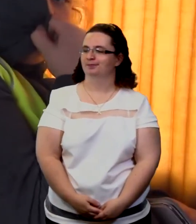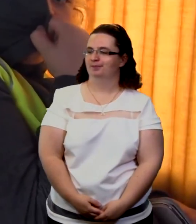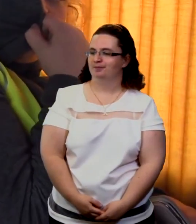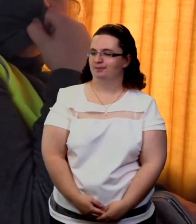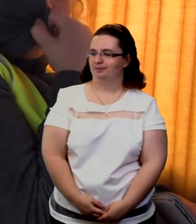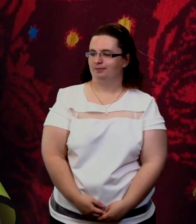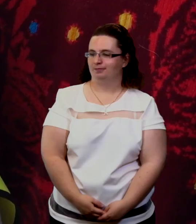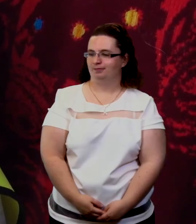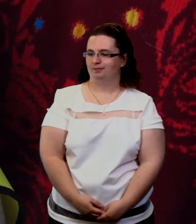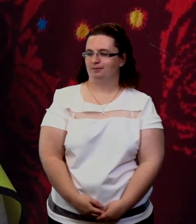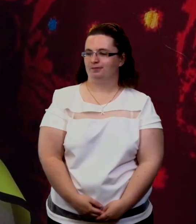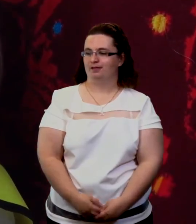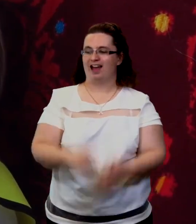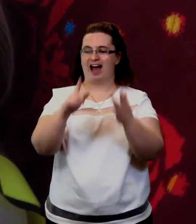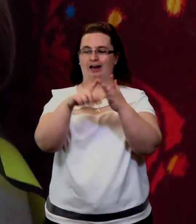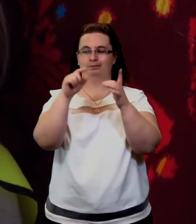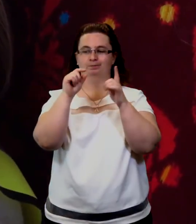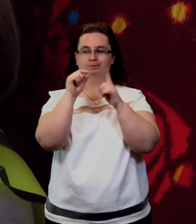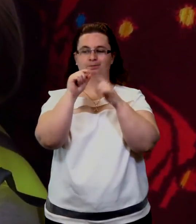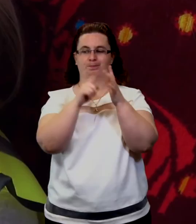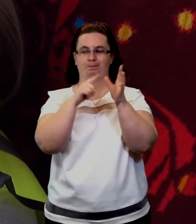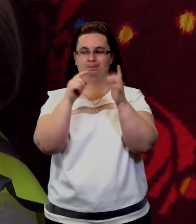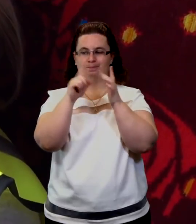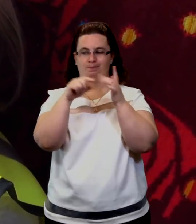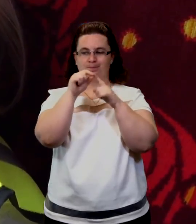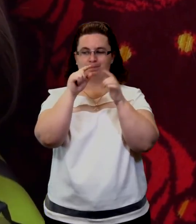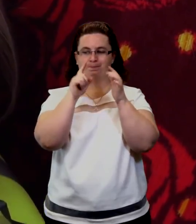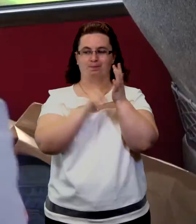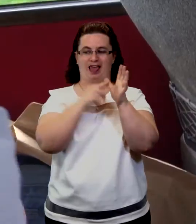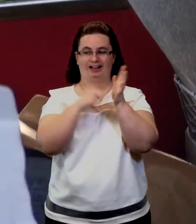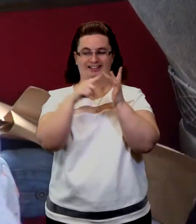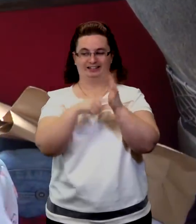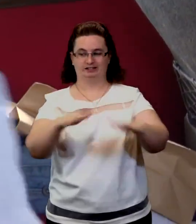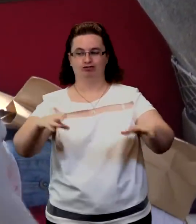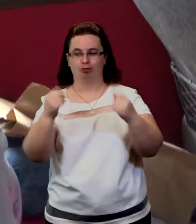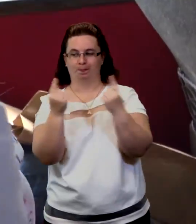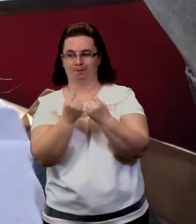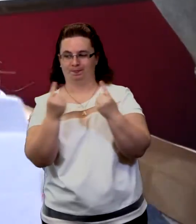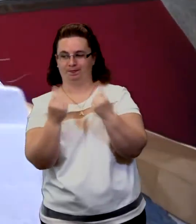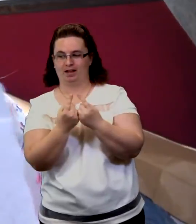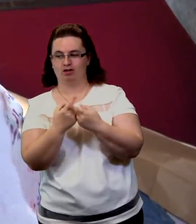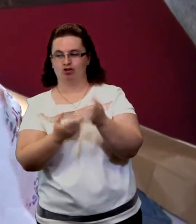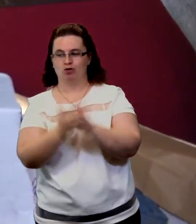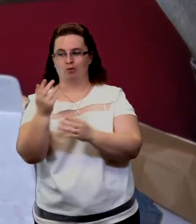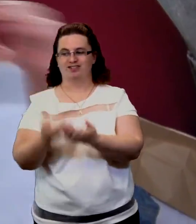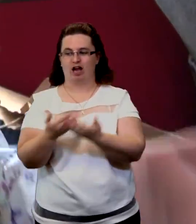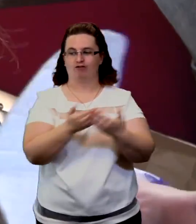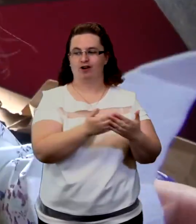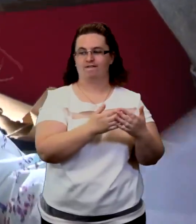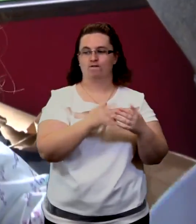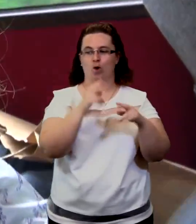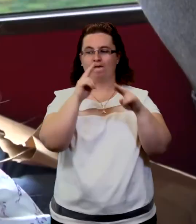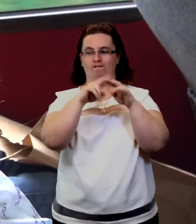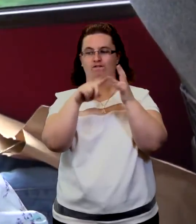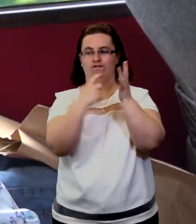today. But an animals in the pot. I like when we